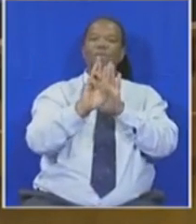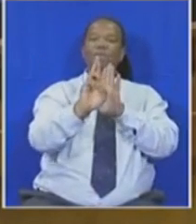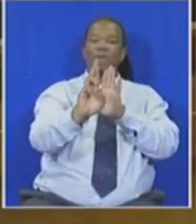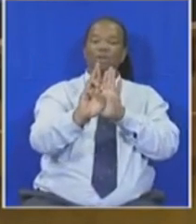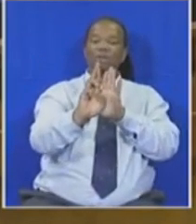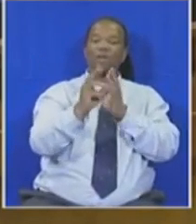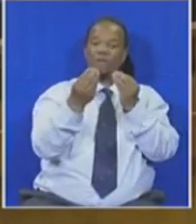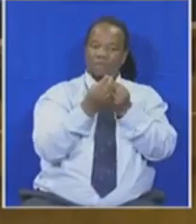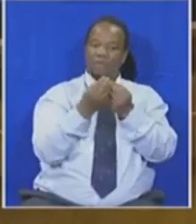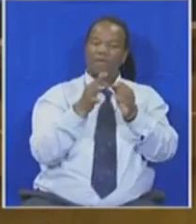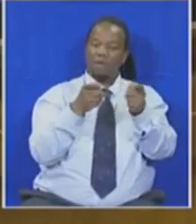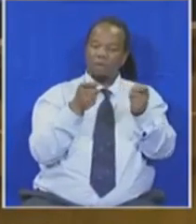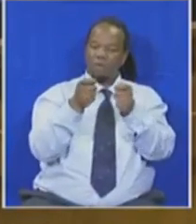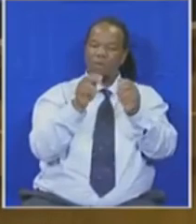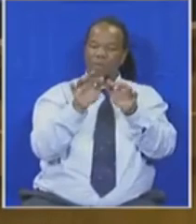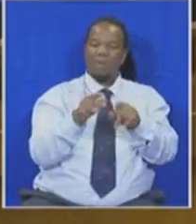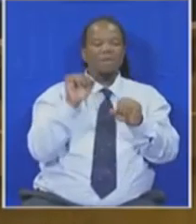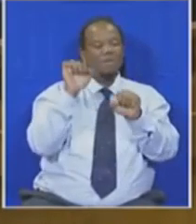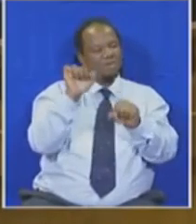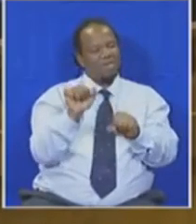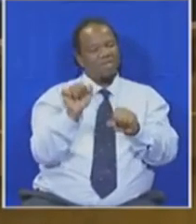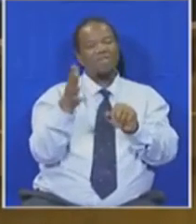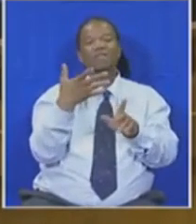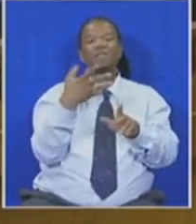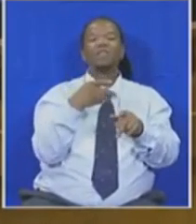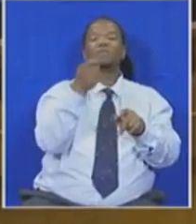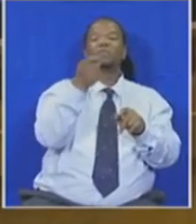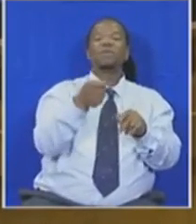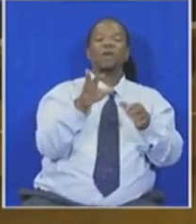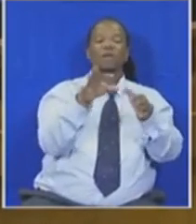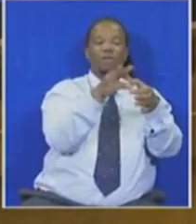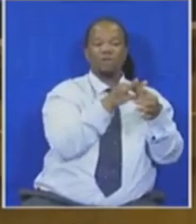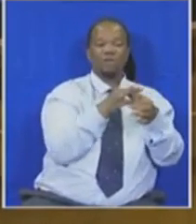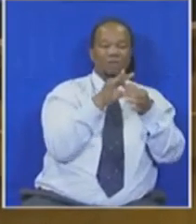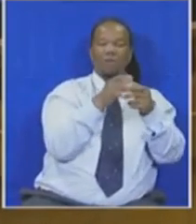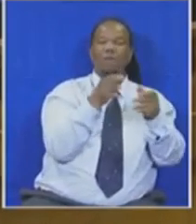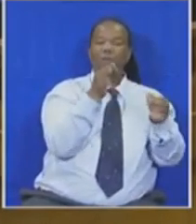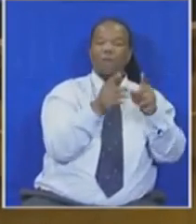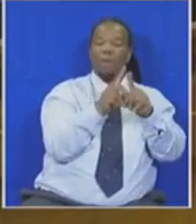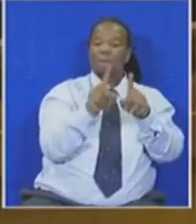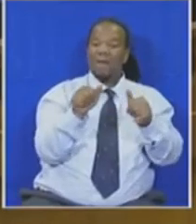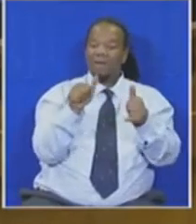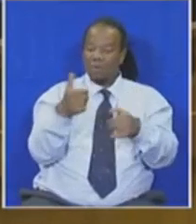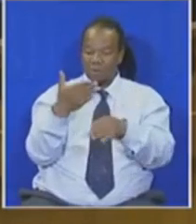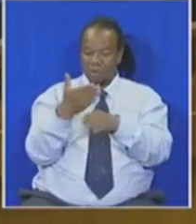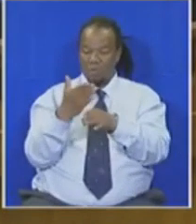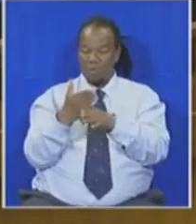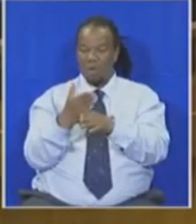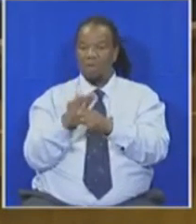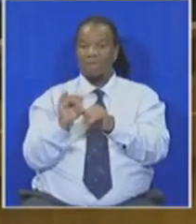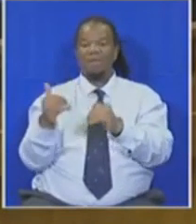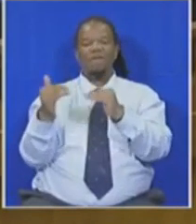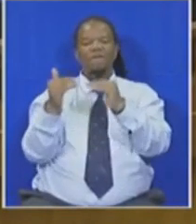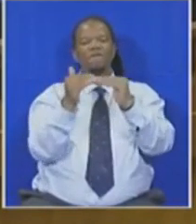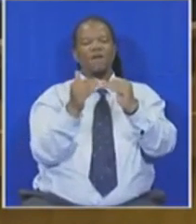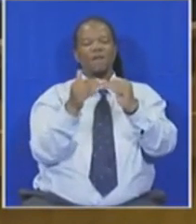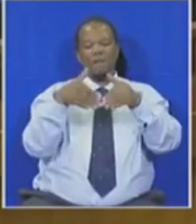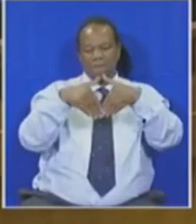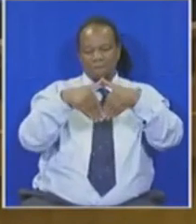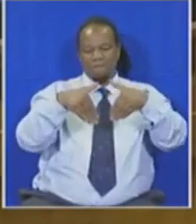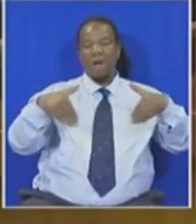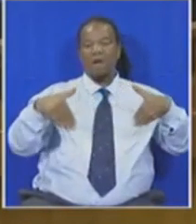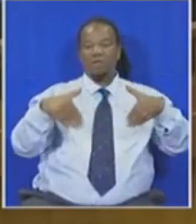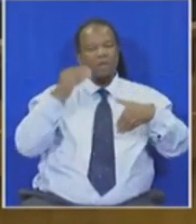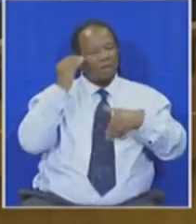and although affiliated to a political party, must perform the functions of that office fairly, impartially, and the interests, and this is the most important